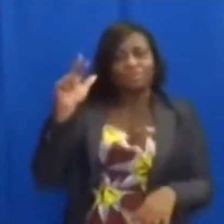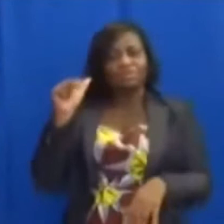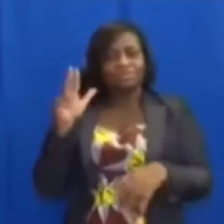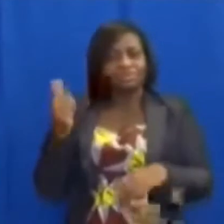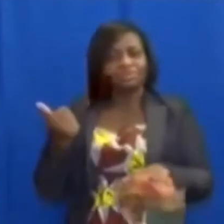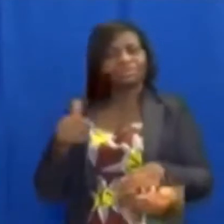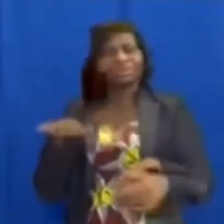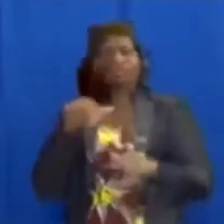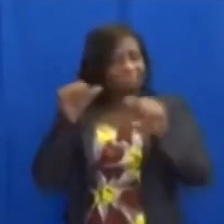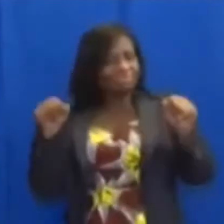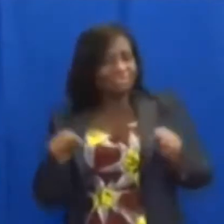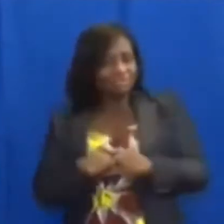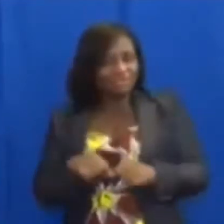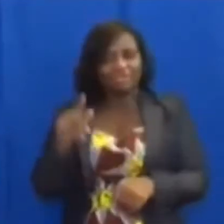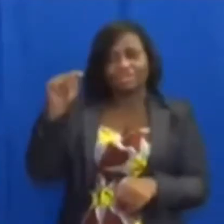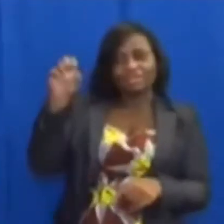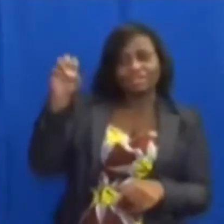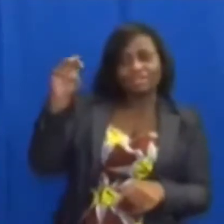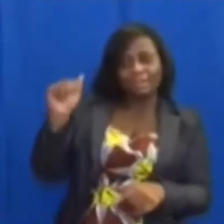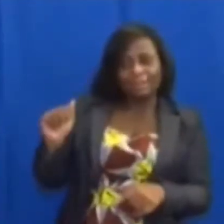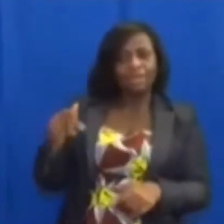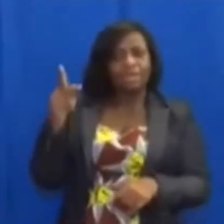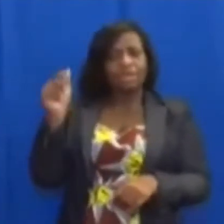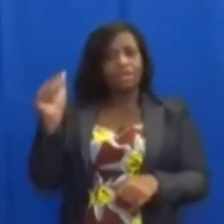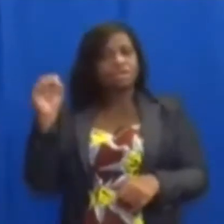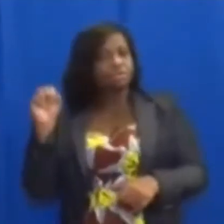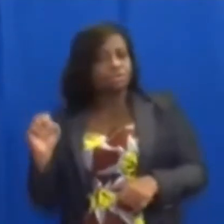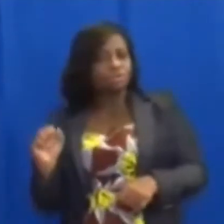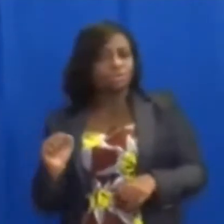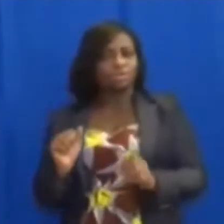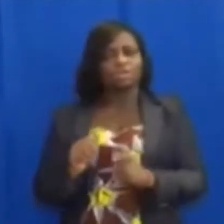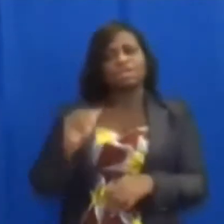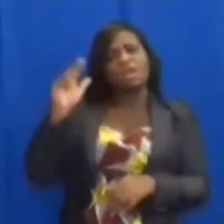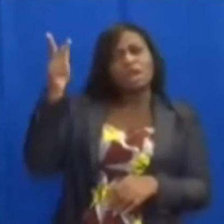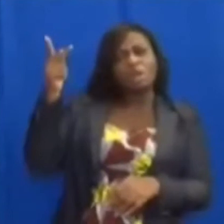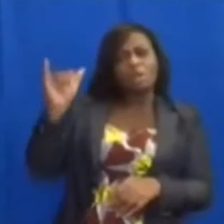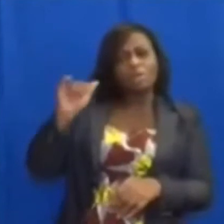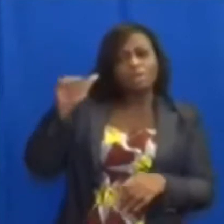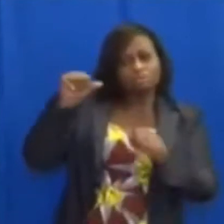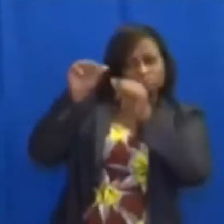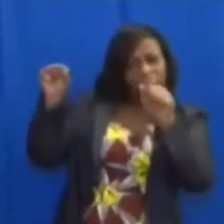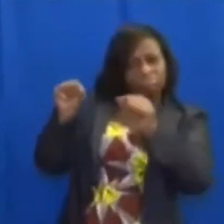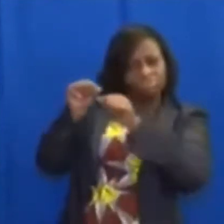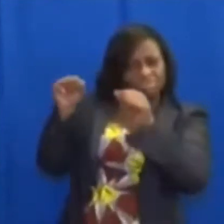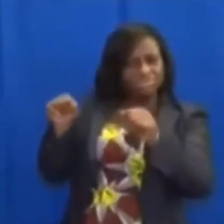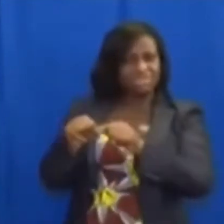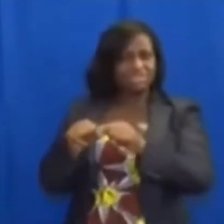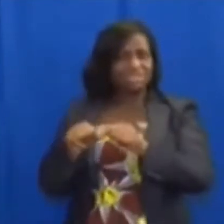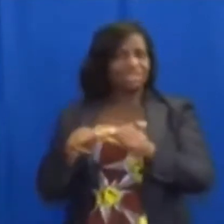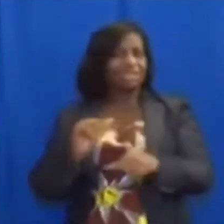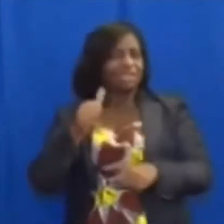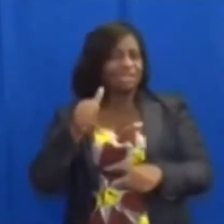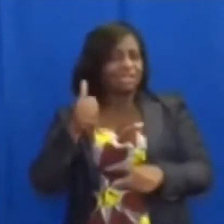Accra Metropolitan Area, Tema, Kasua, and the Greater Kumasi Metropolitan Area